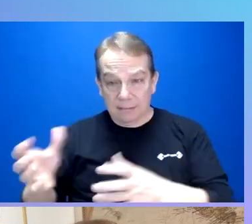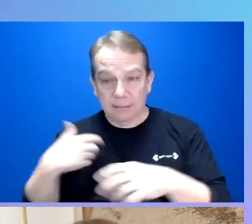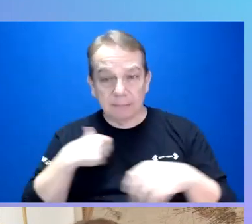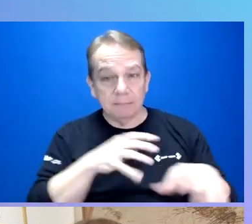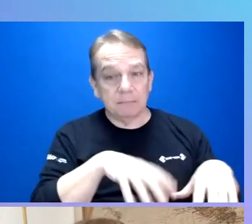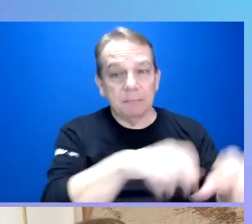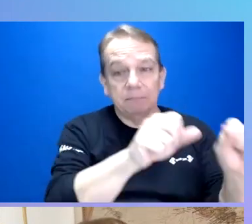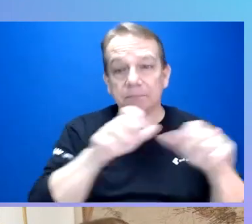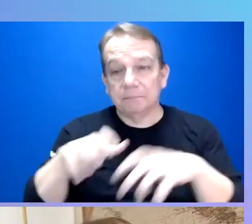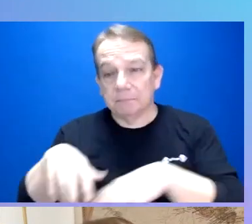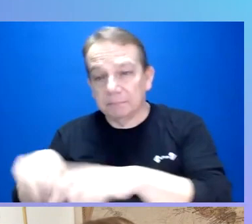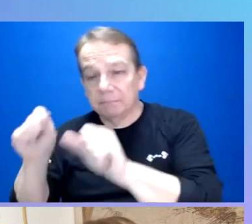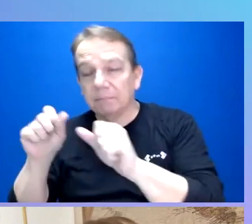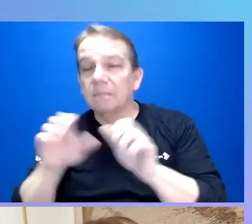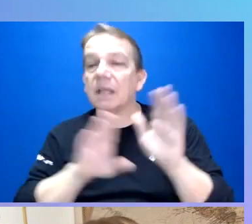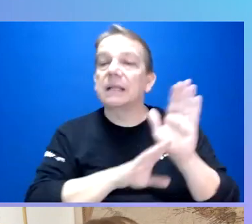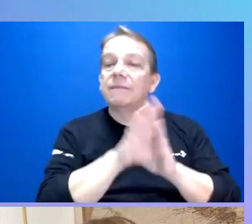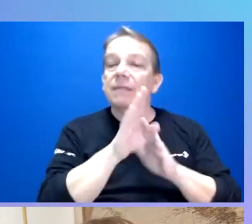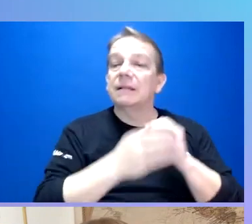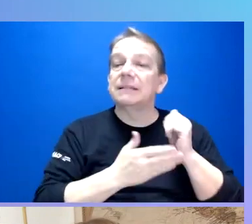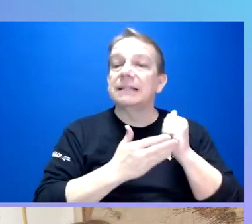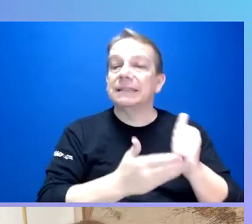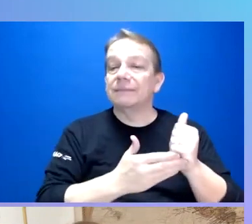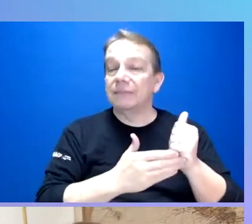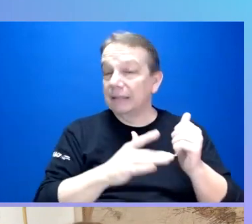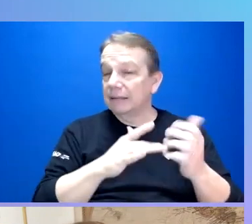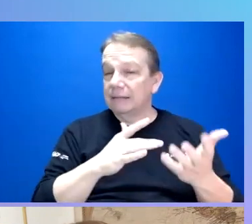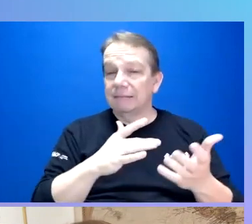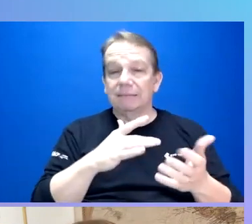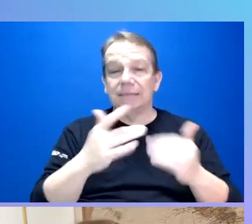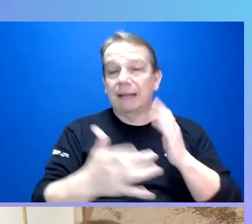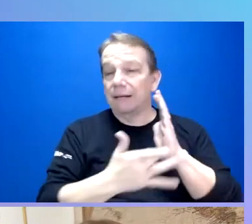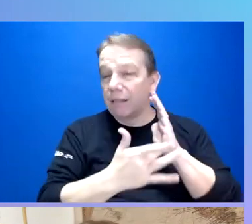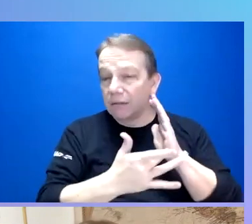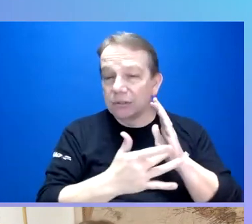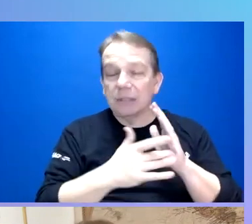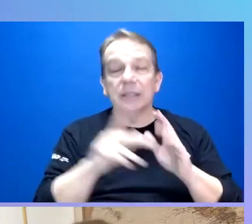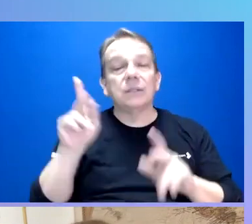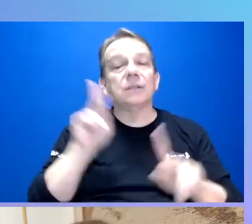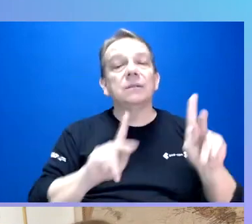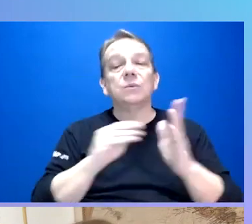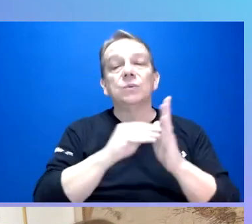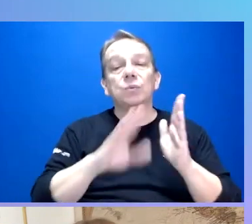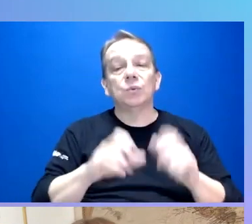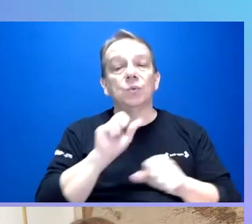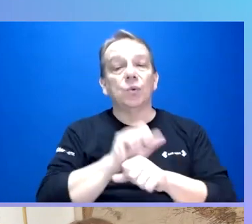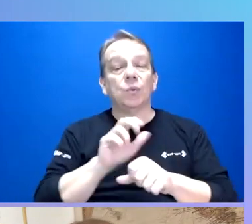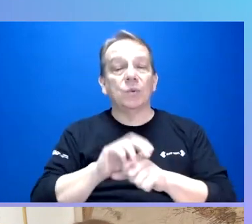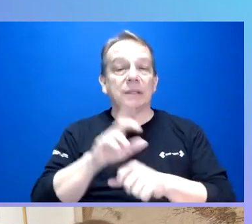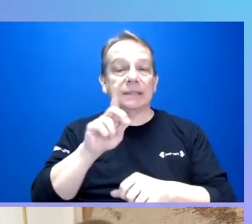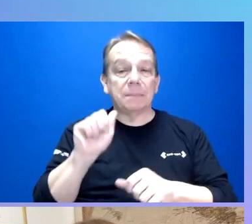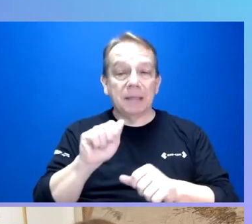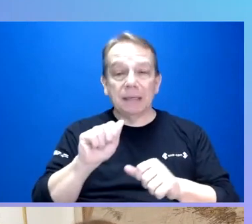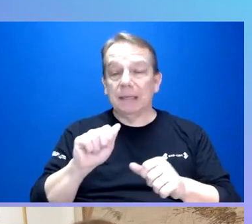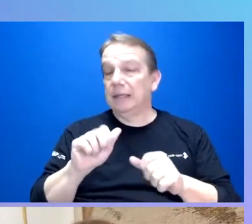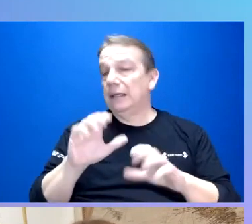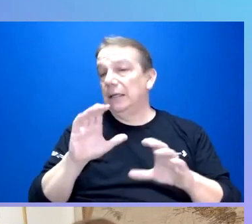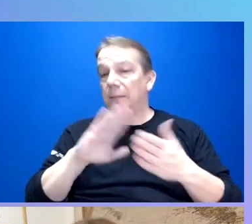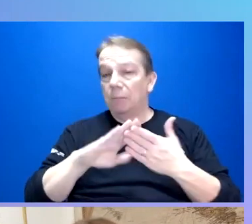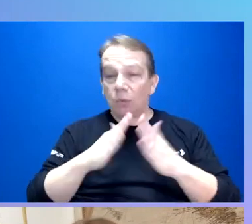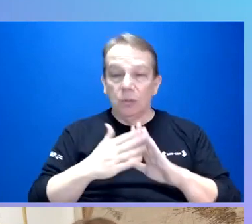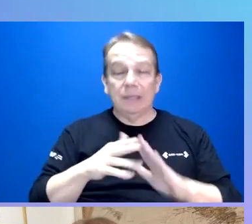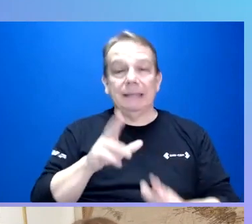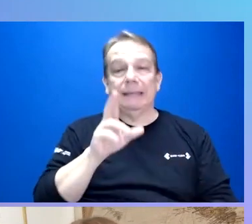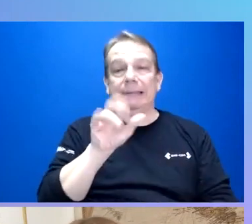took Developing Assistive Technologies, where students work with disability community members to DIY or do it